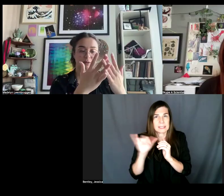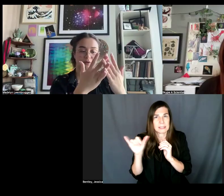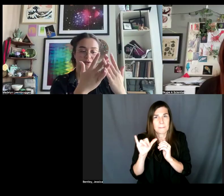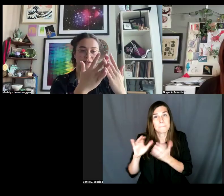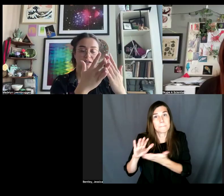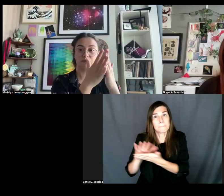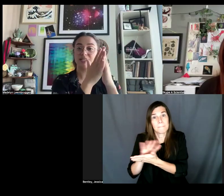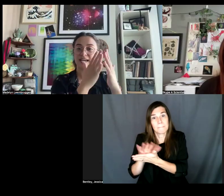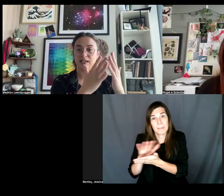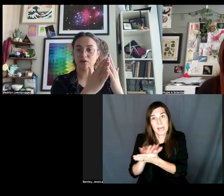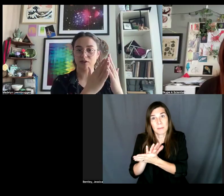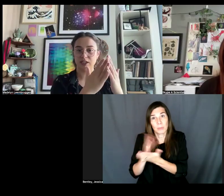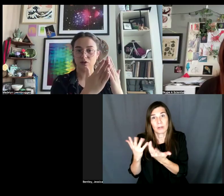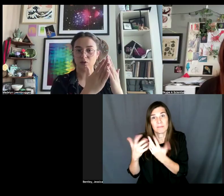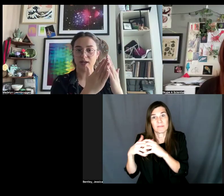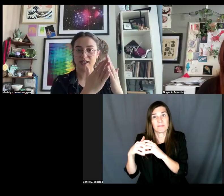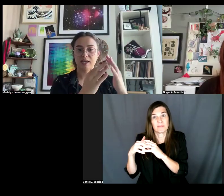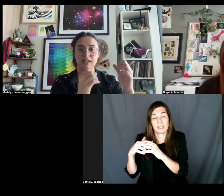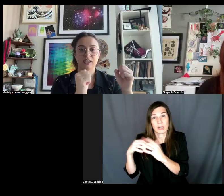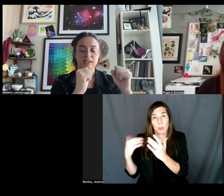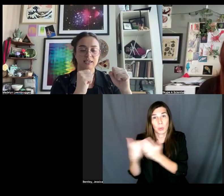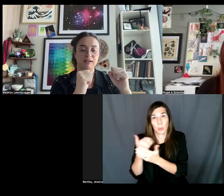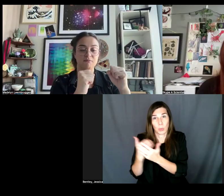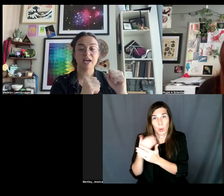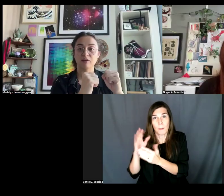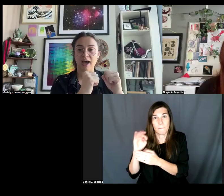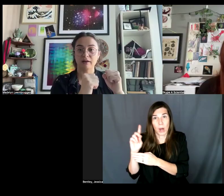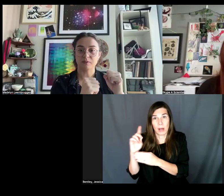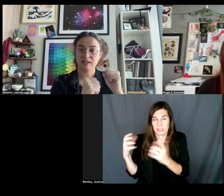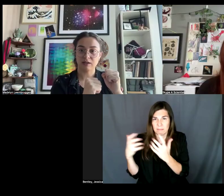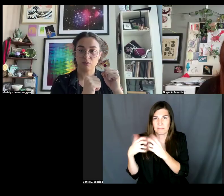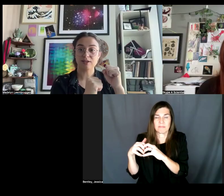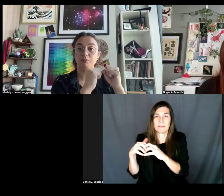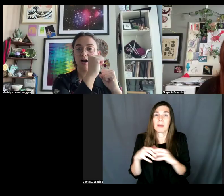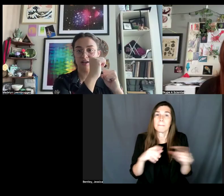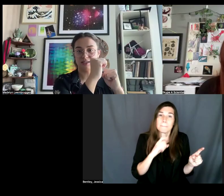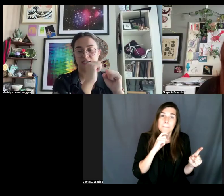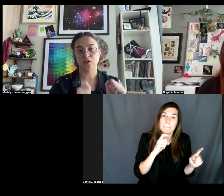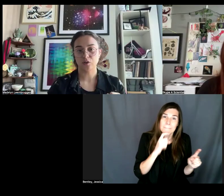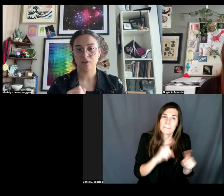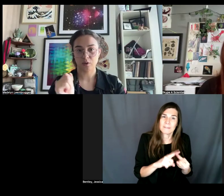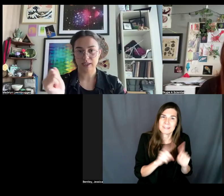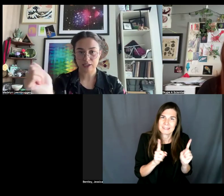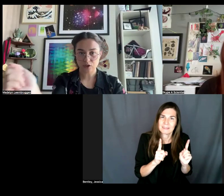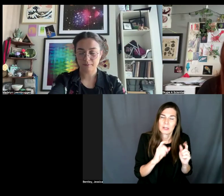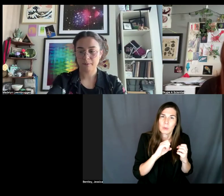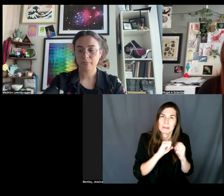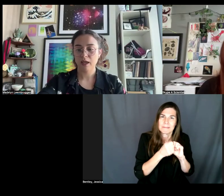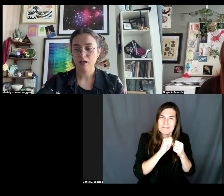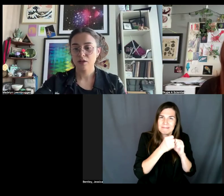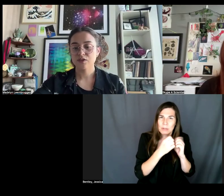paper fibers kind of retangle in a new way, the metal atoms can rebond in a new